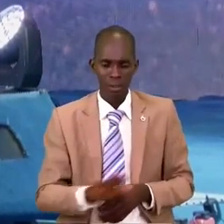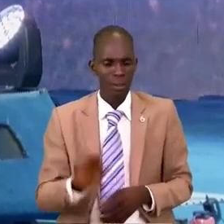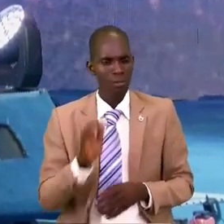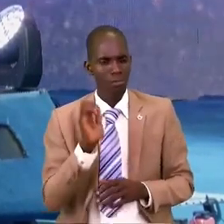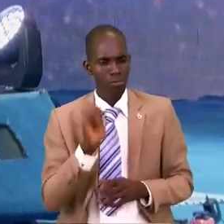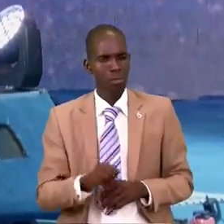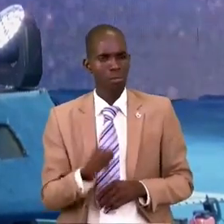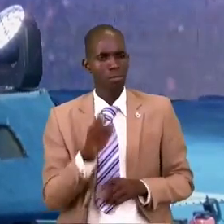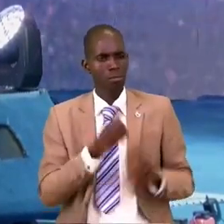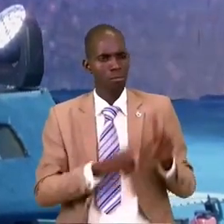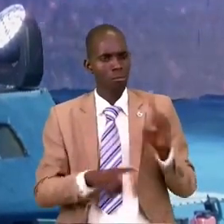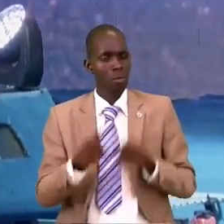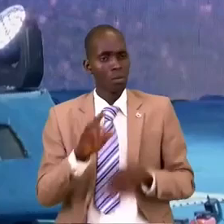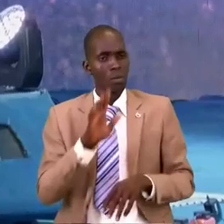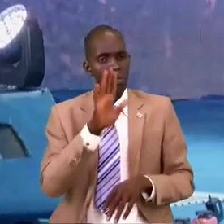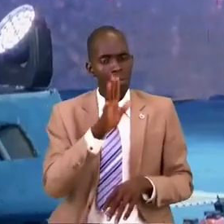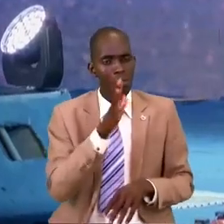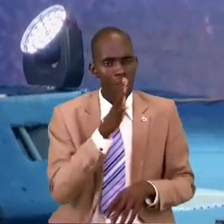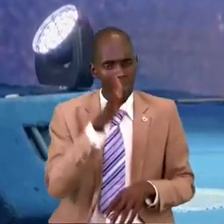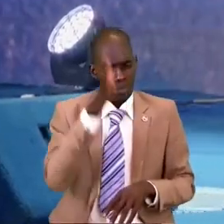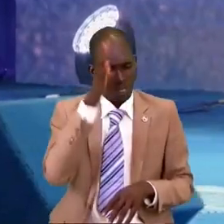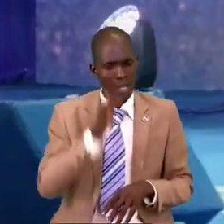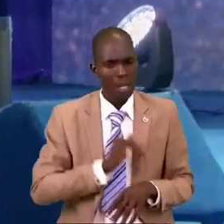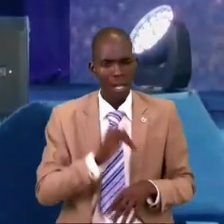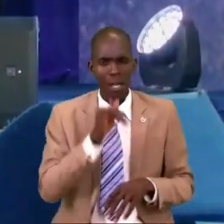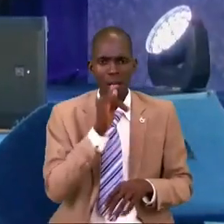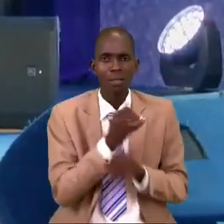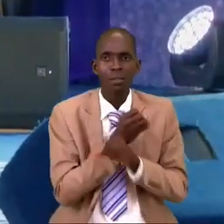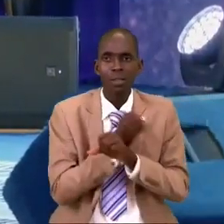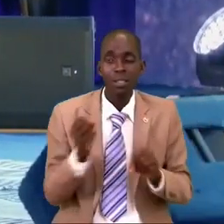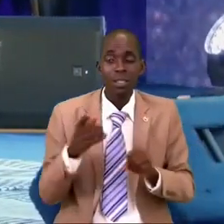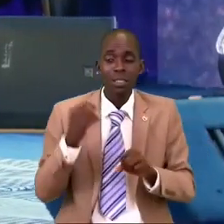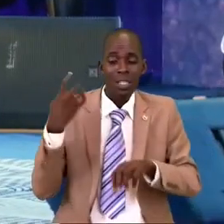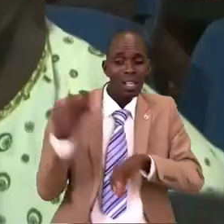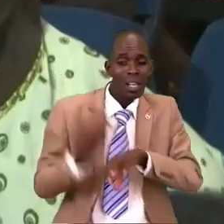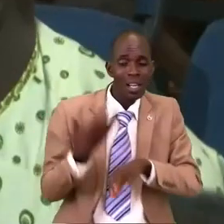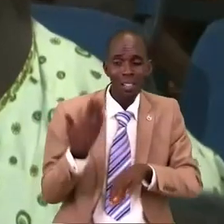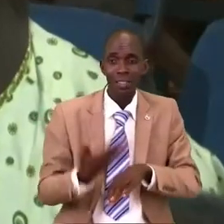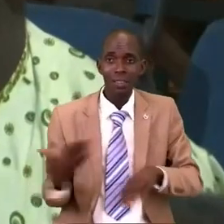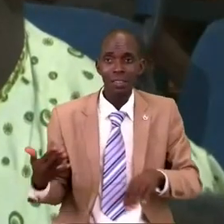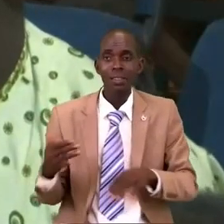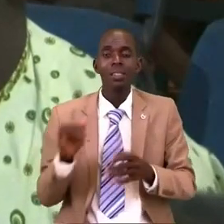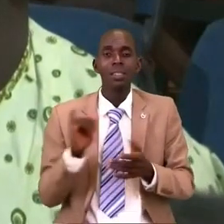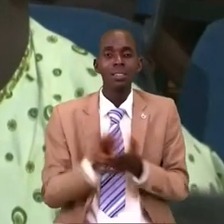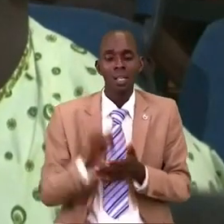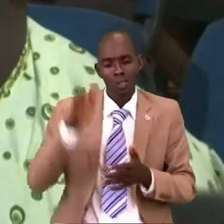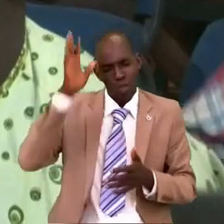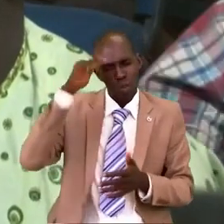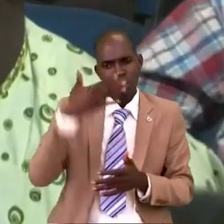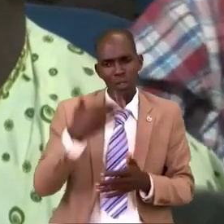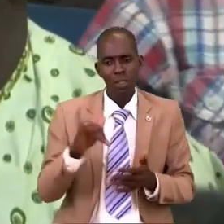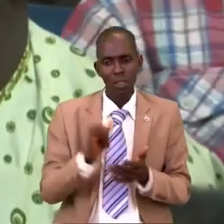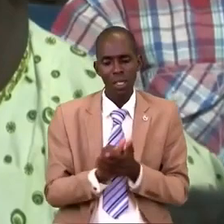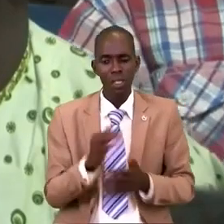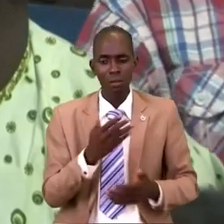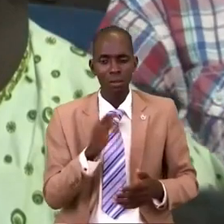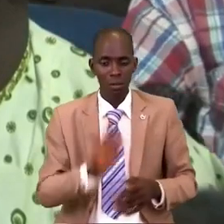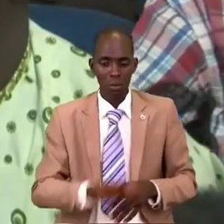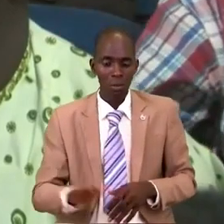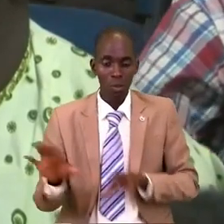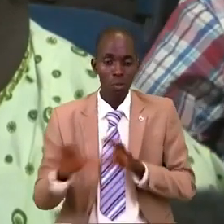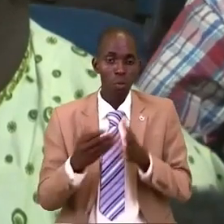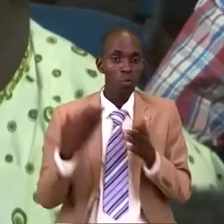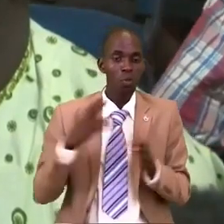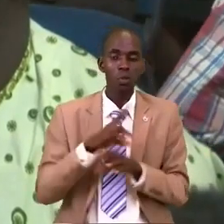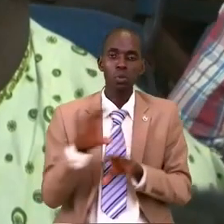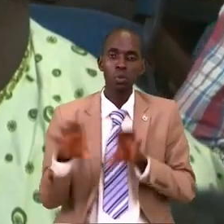do will do no more, because mercy has come unto him. Mercy has come unto her,